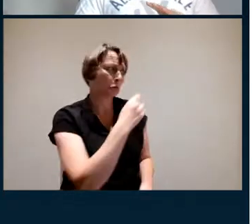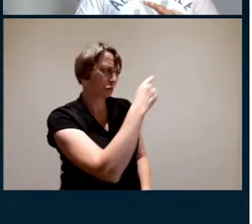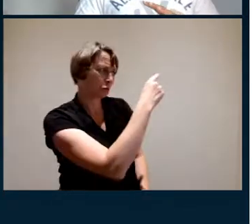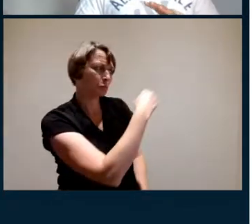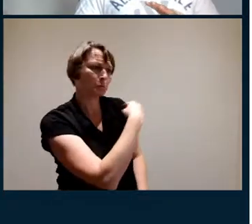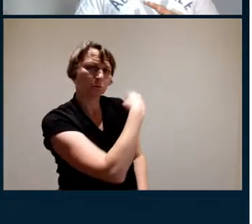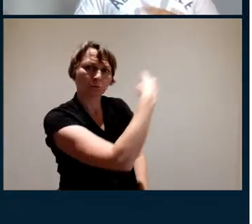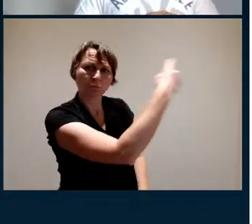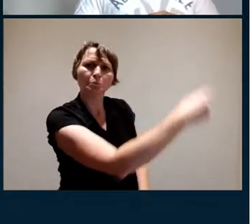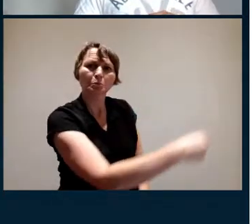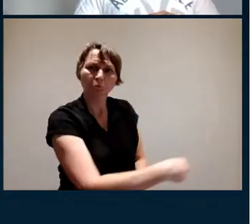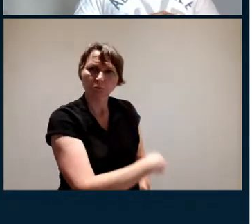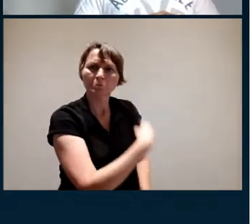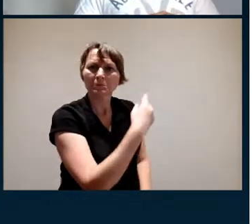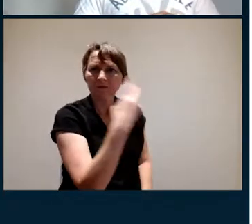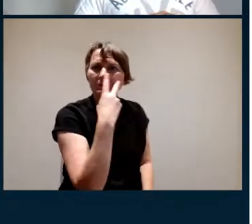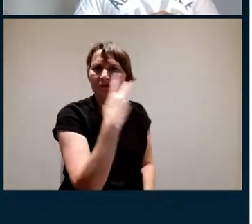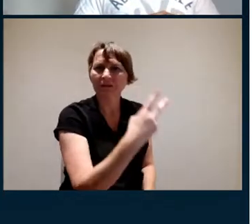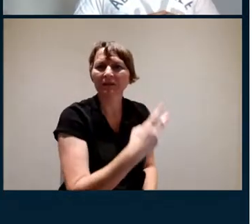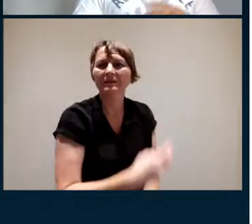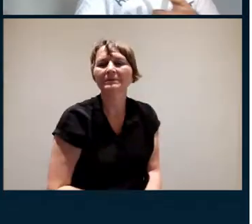you see as well. And